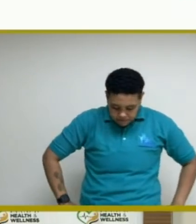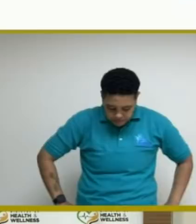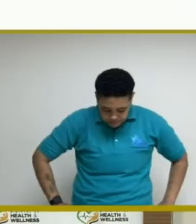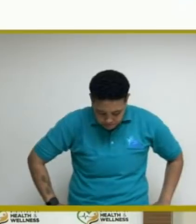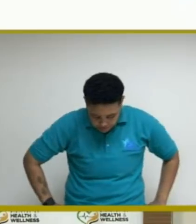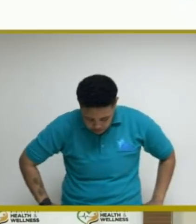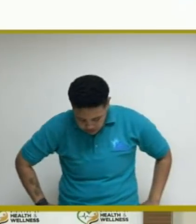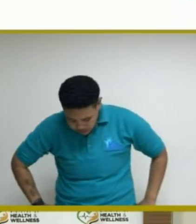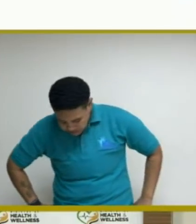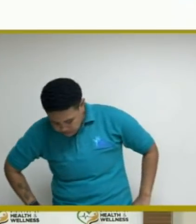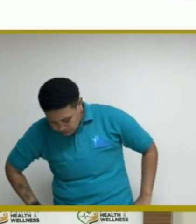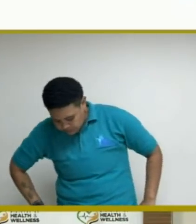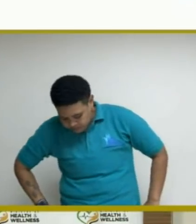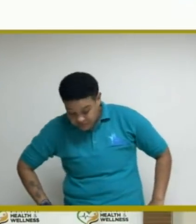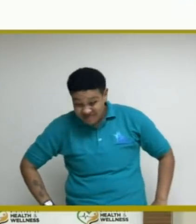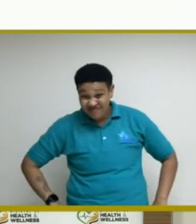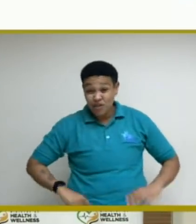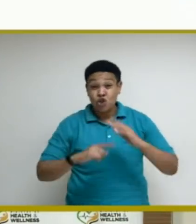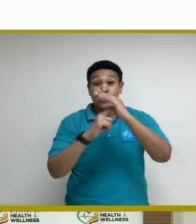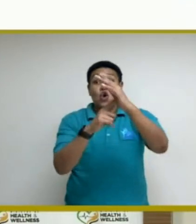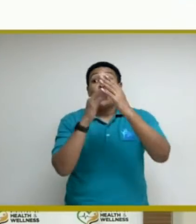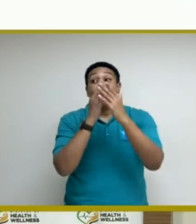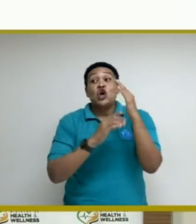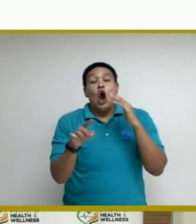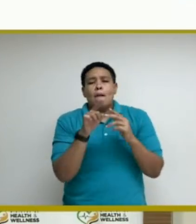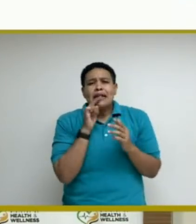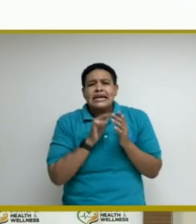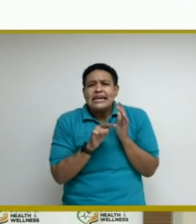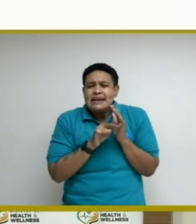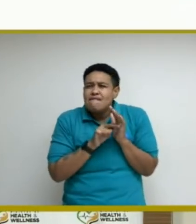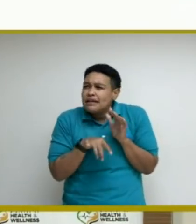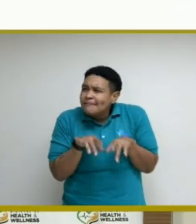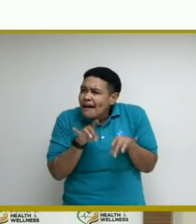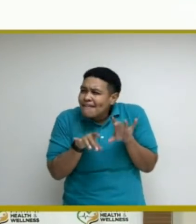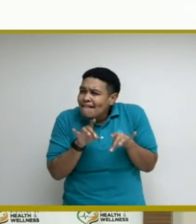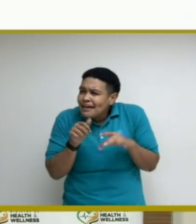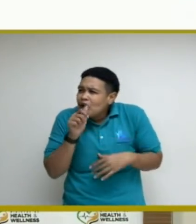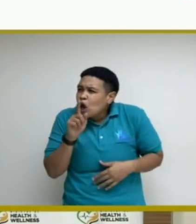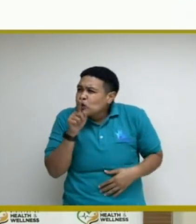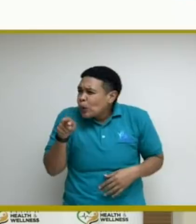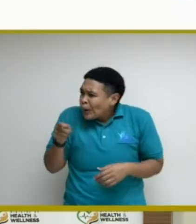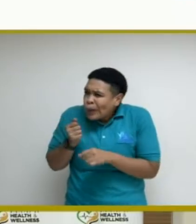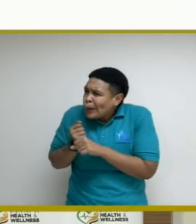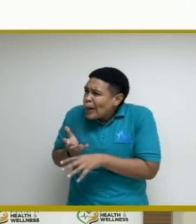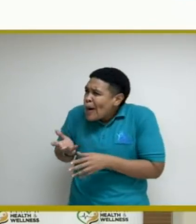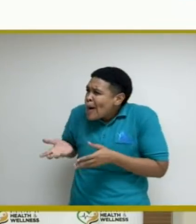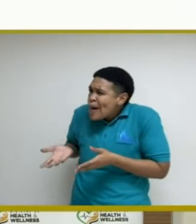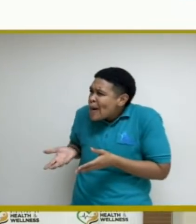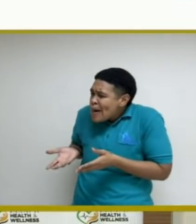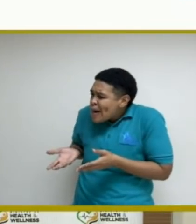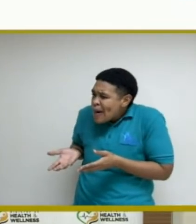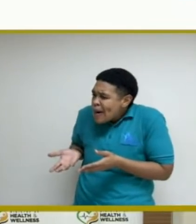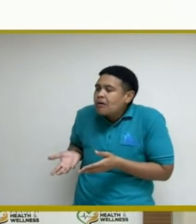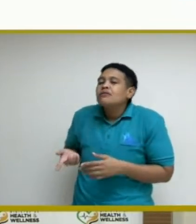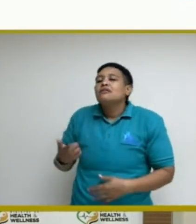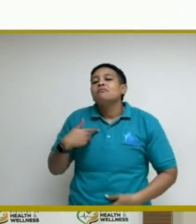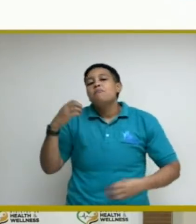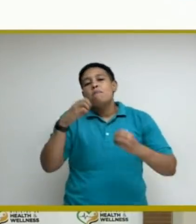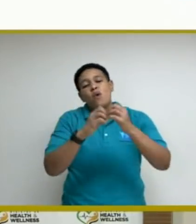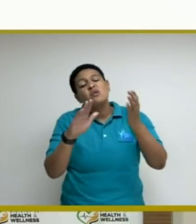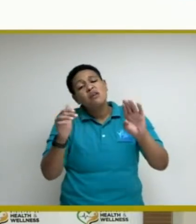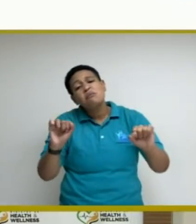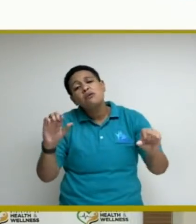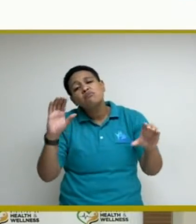that some of these cases are still under investigation, and we can expect that there may be more deaths that are associated.